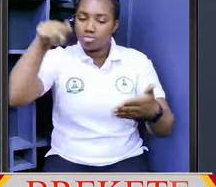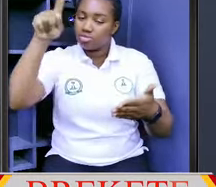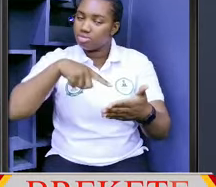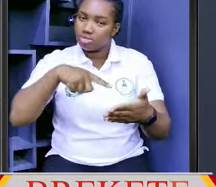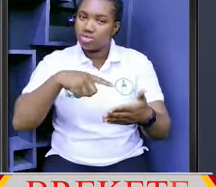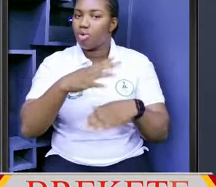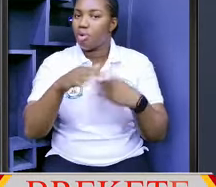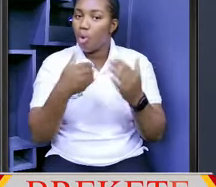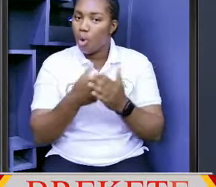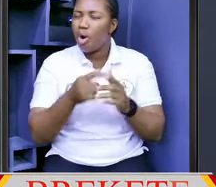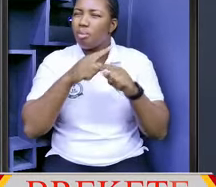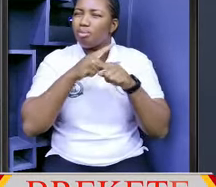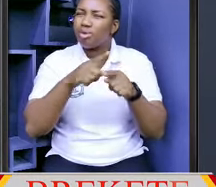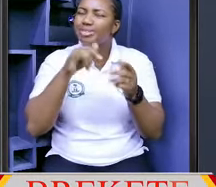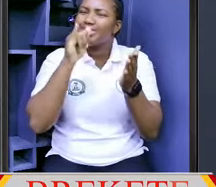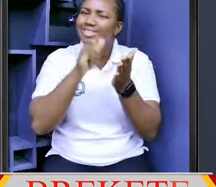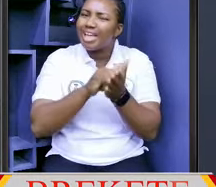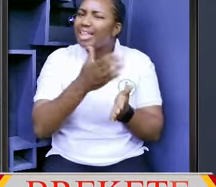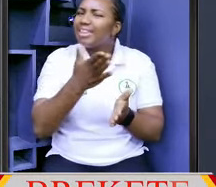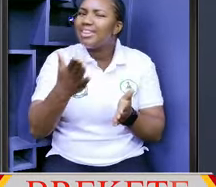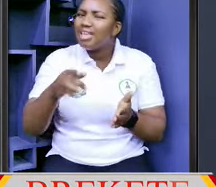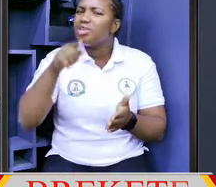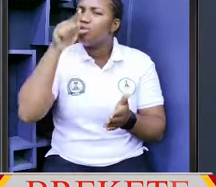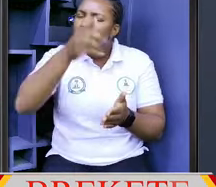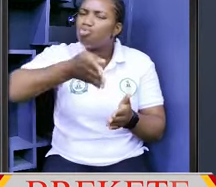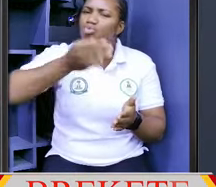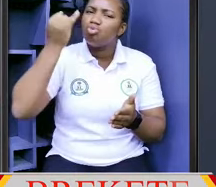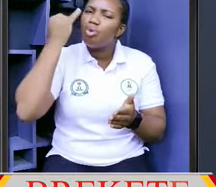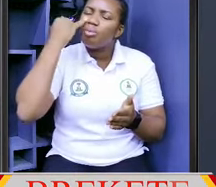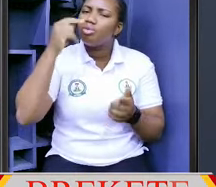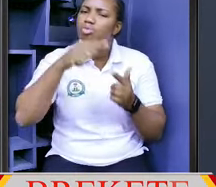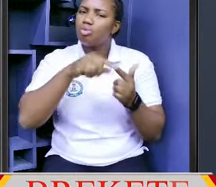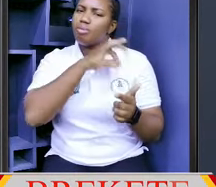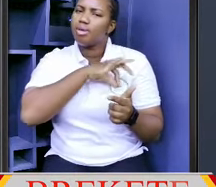that thing that you deserve as a Nigerian citizen,